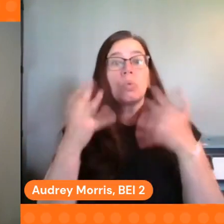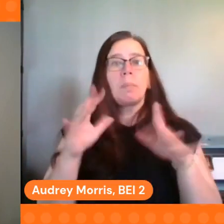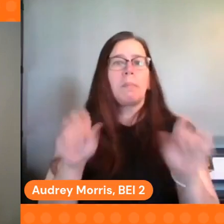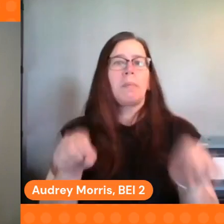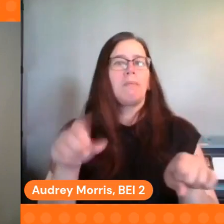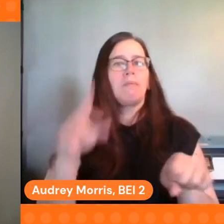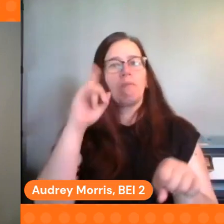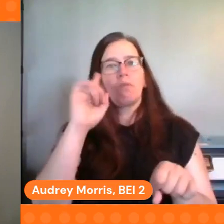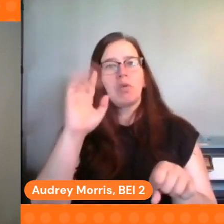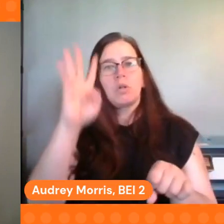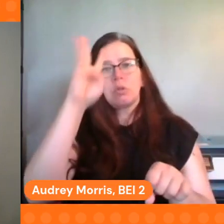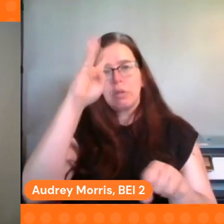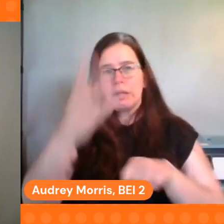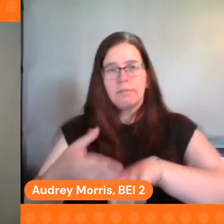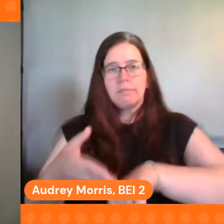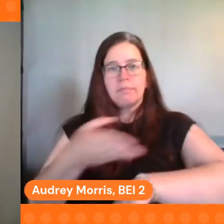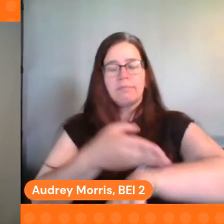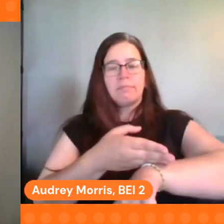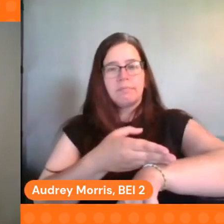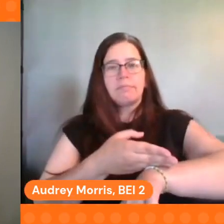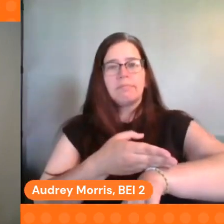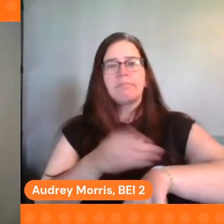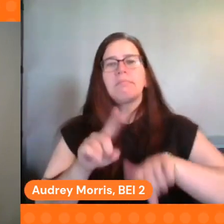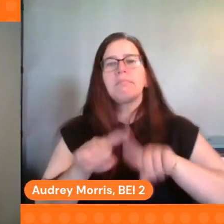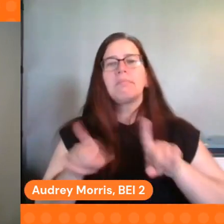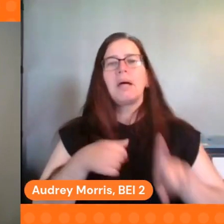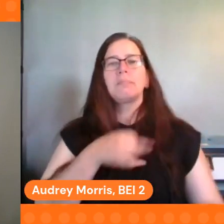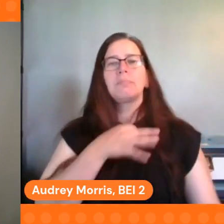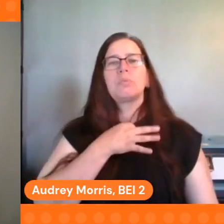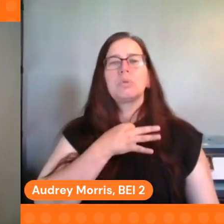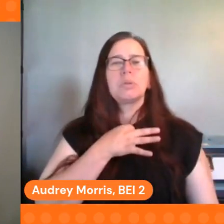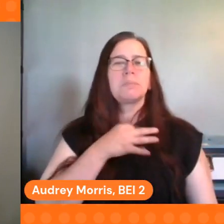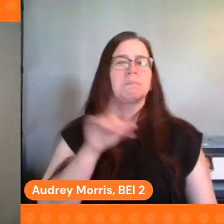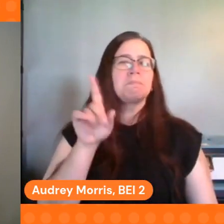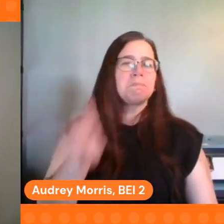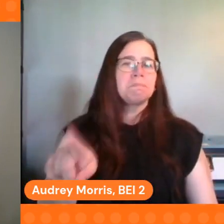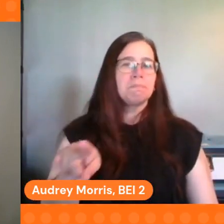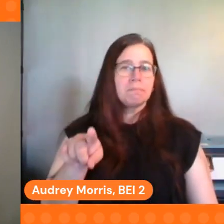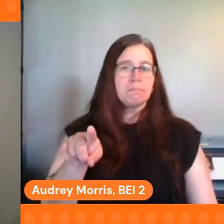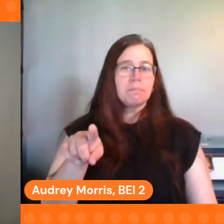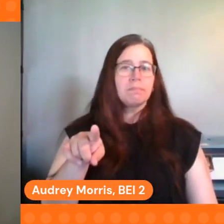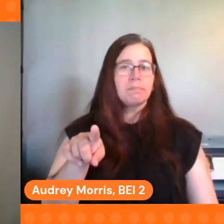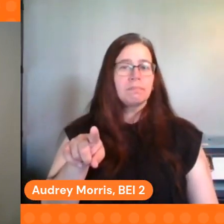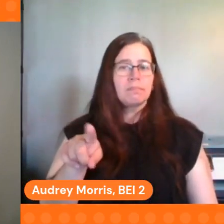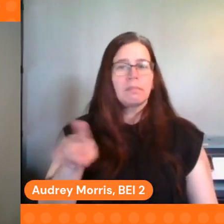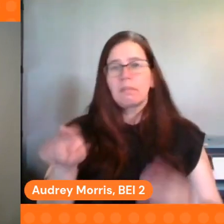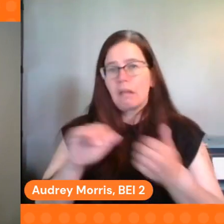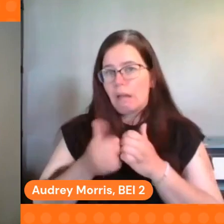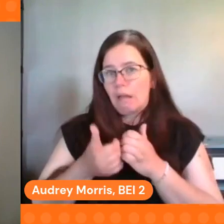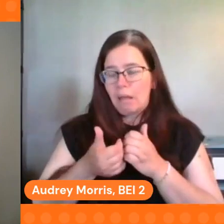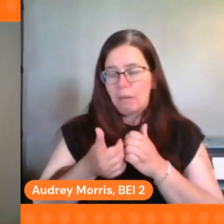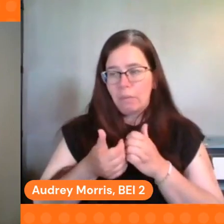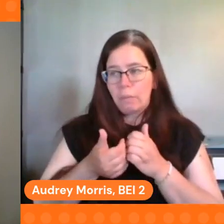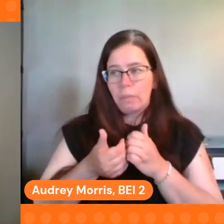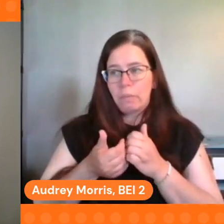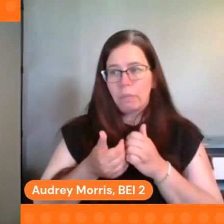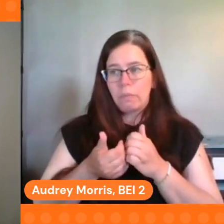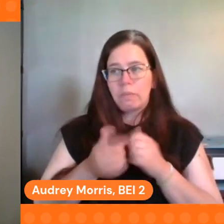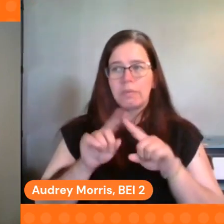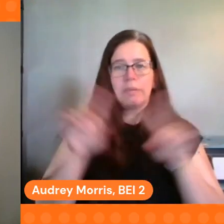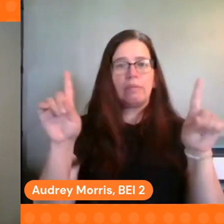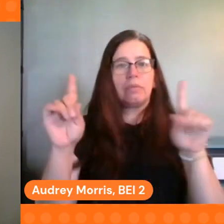creative enhancement, and I just wanted to ask about like the the difference